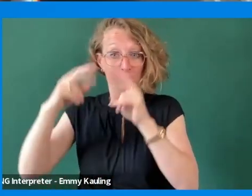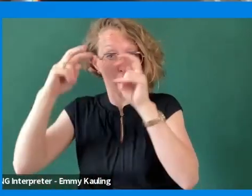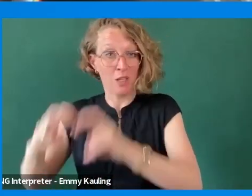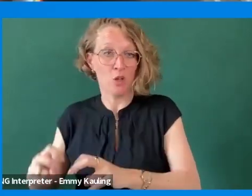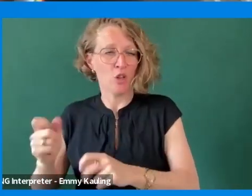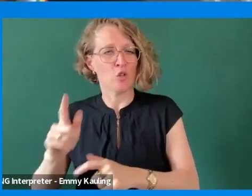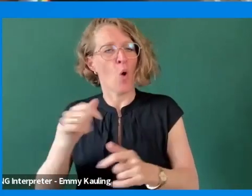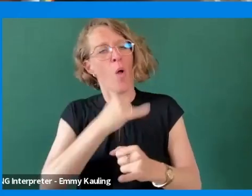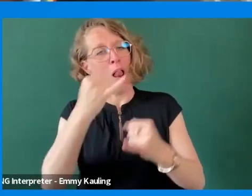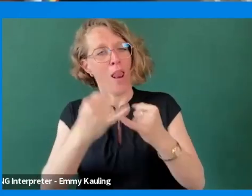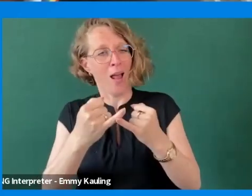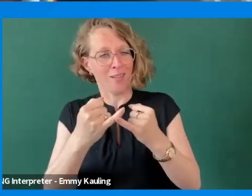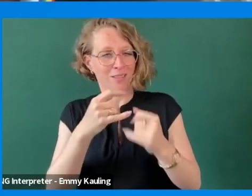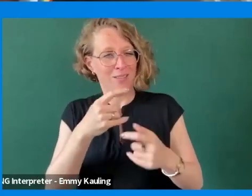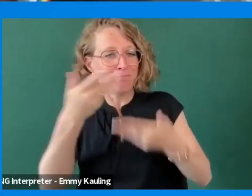to you, Steffi.